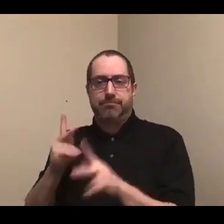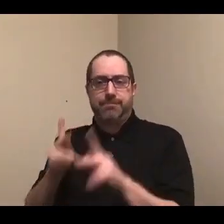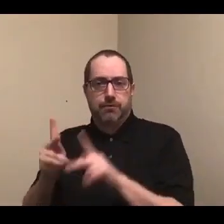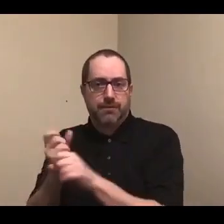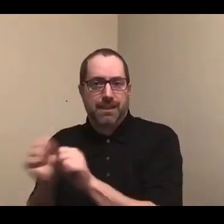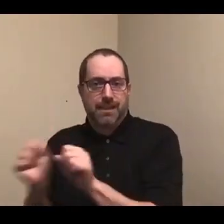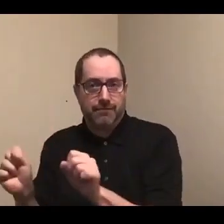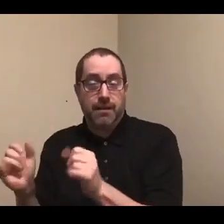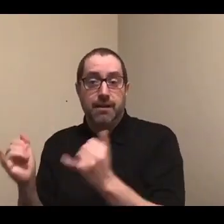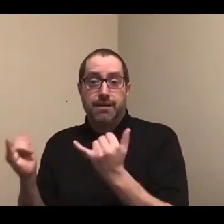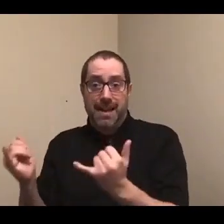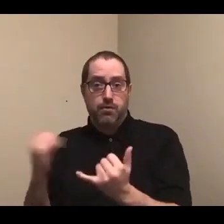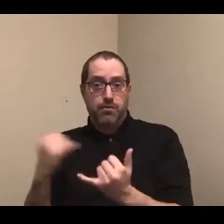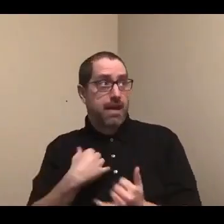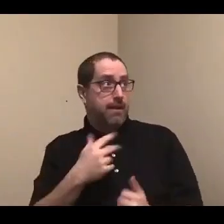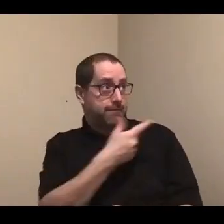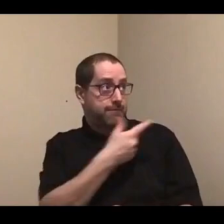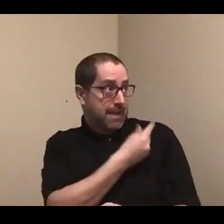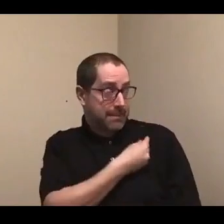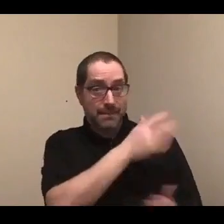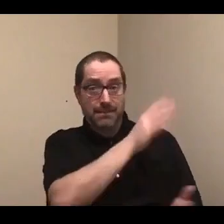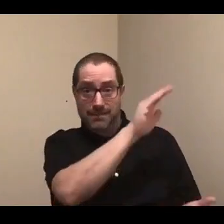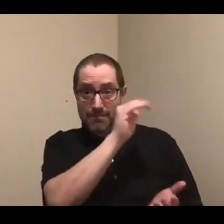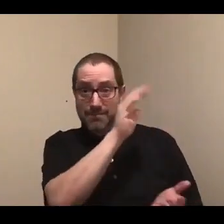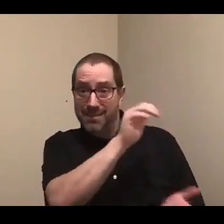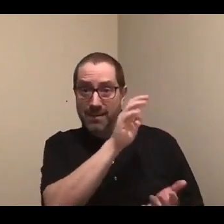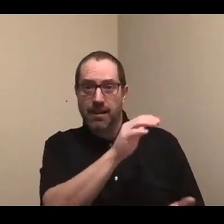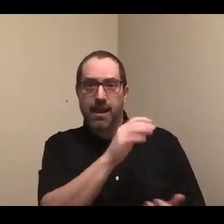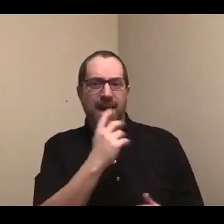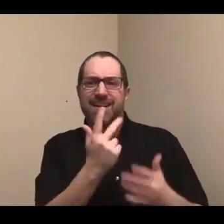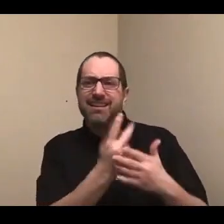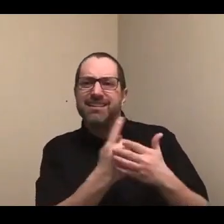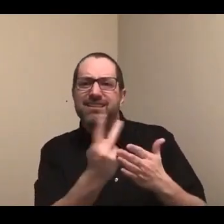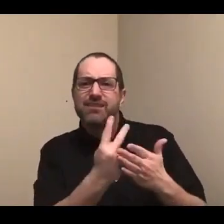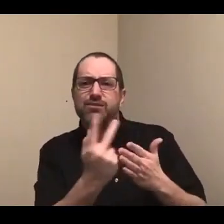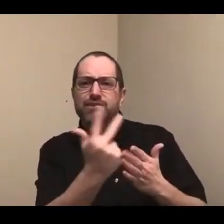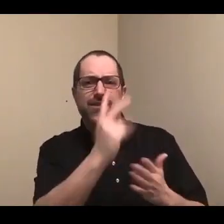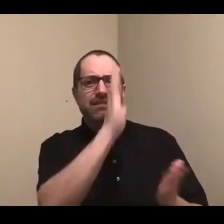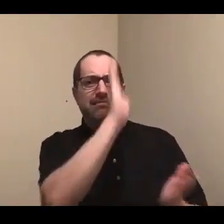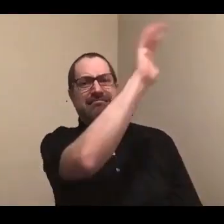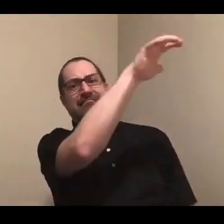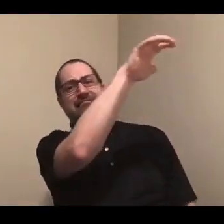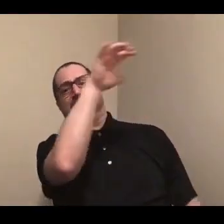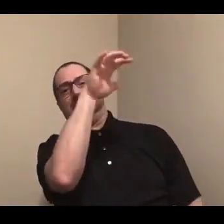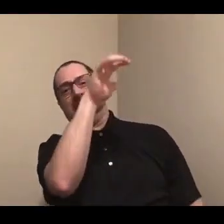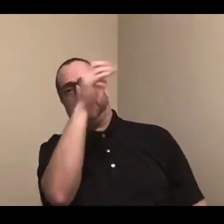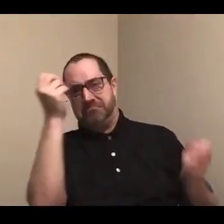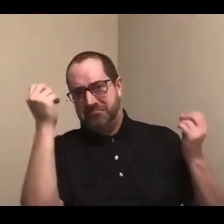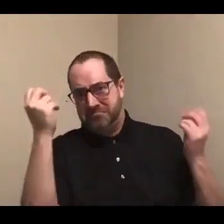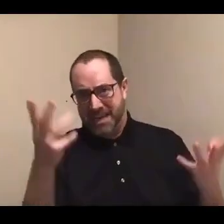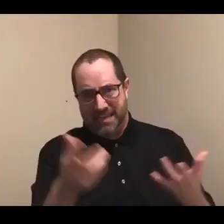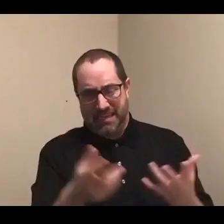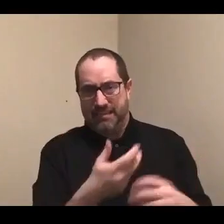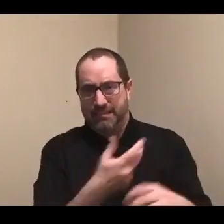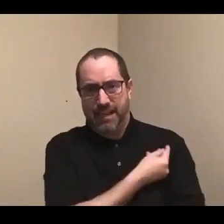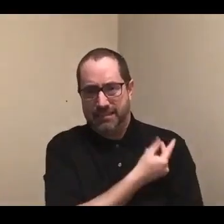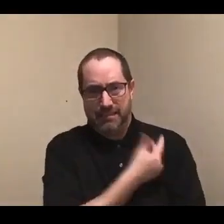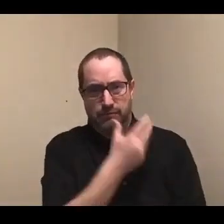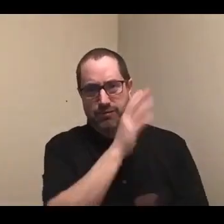more vaccines in the next 3 weeks than we have in the past 2.5 months, that balance we're always continuing to